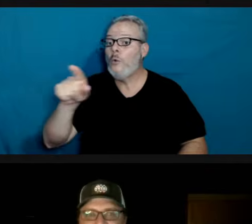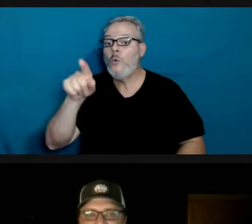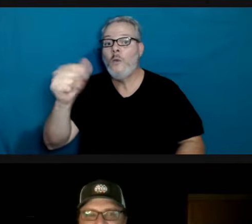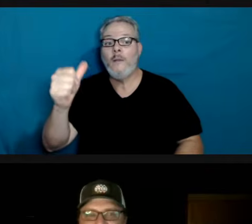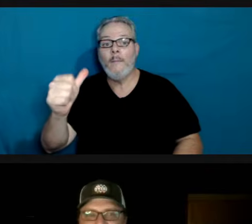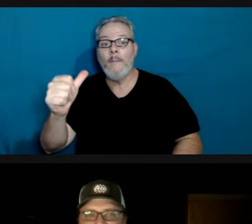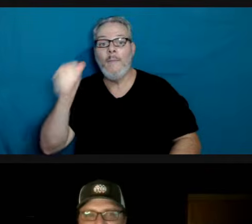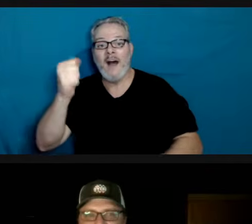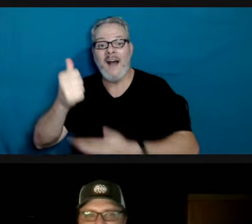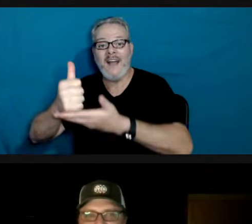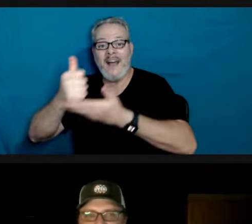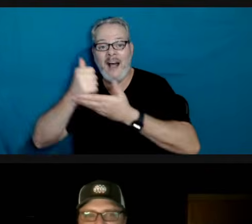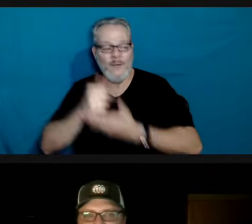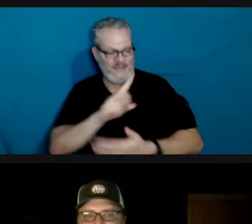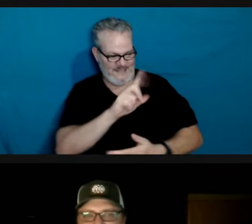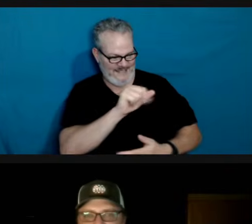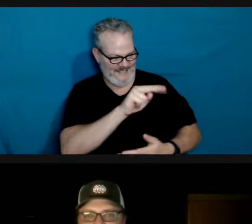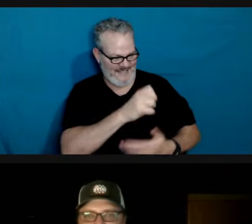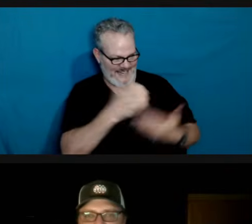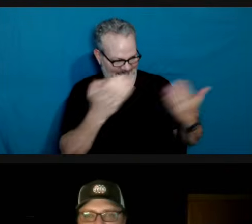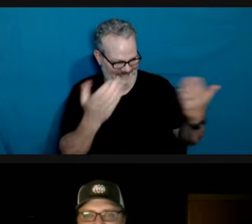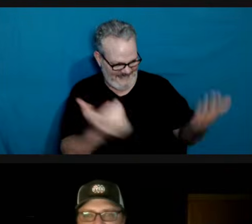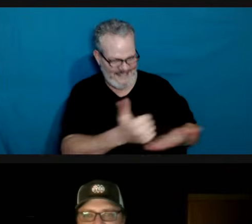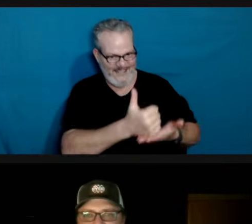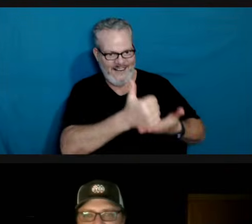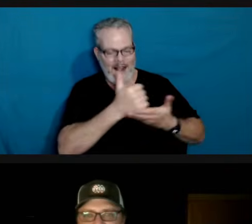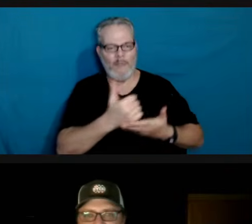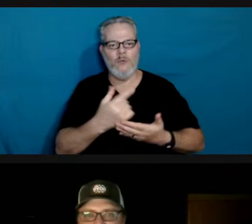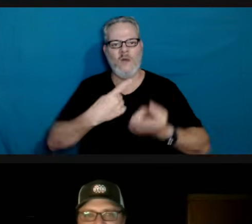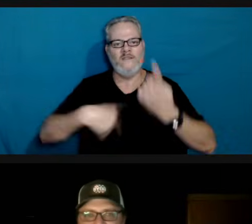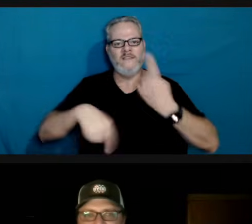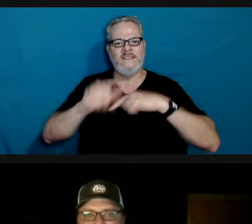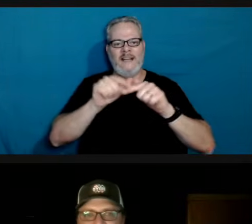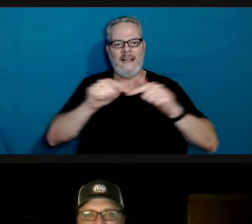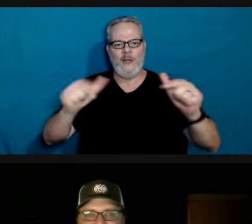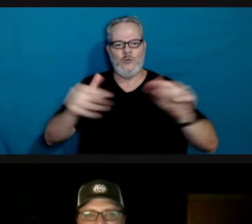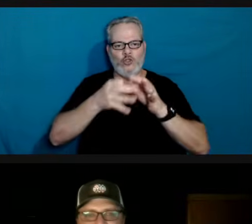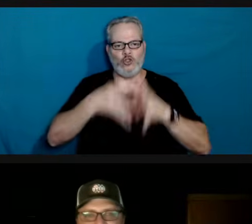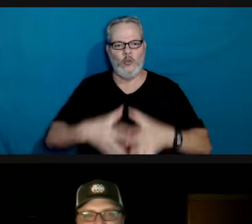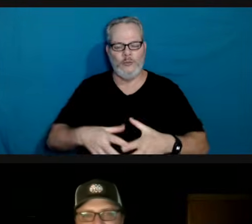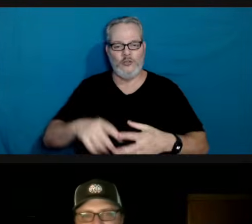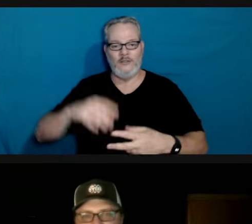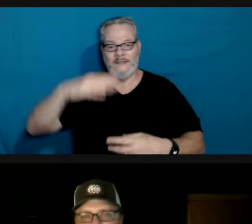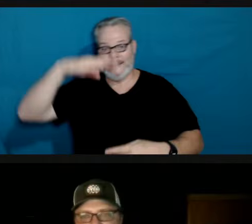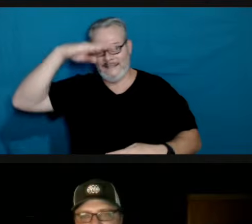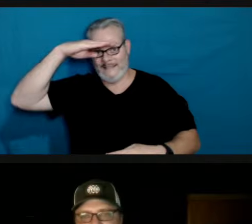and community updates. We got ASL interpreters, Dano and Carrie up top.